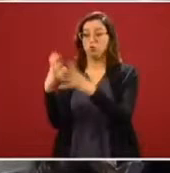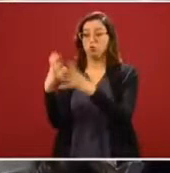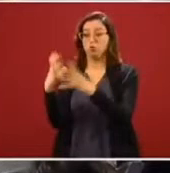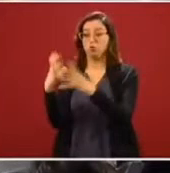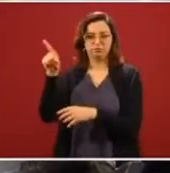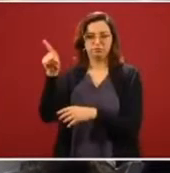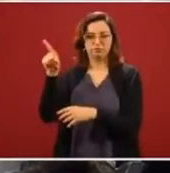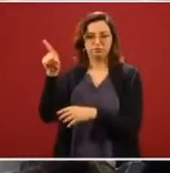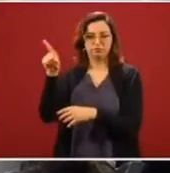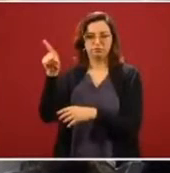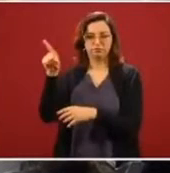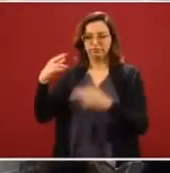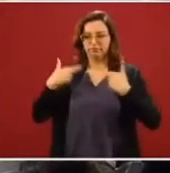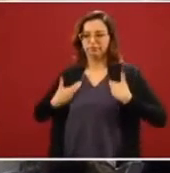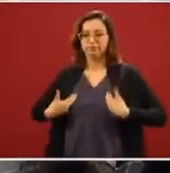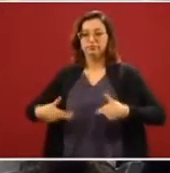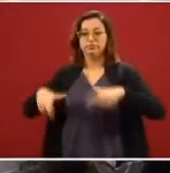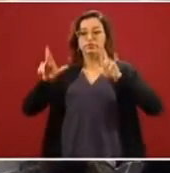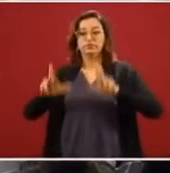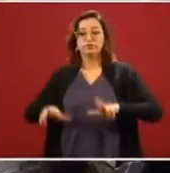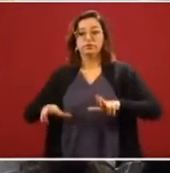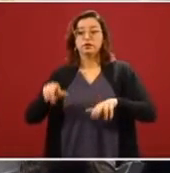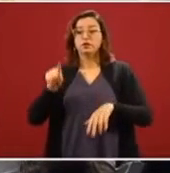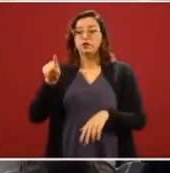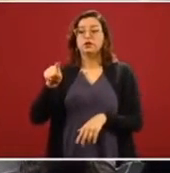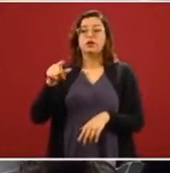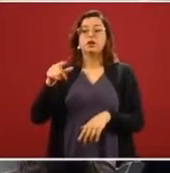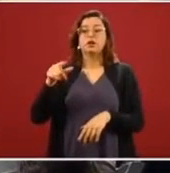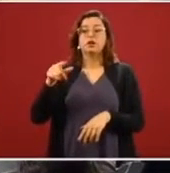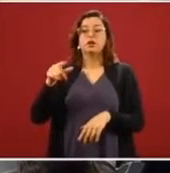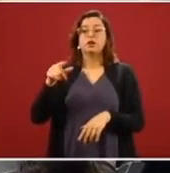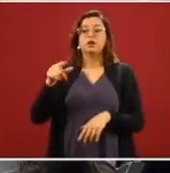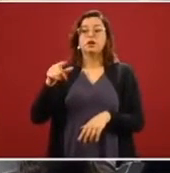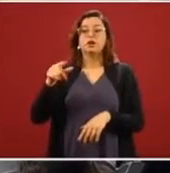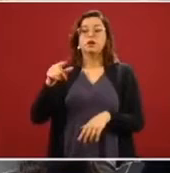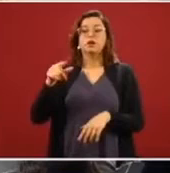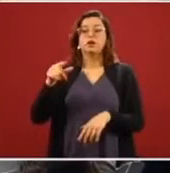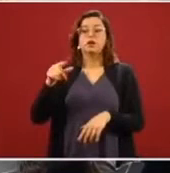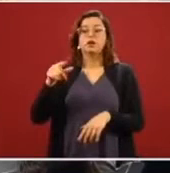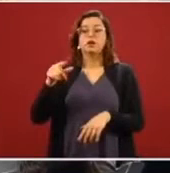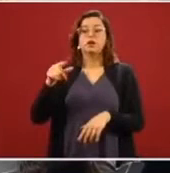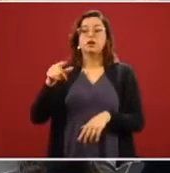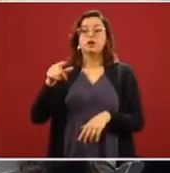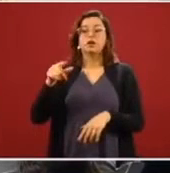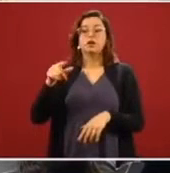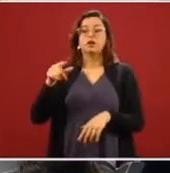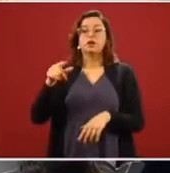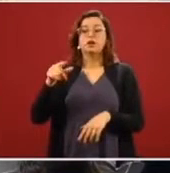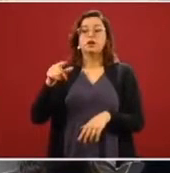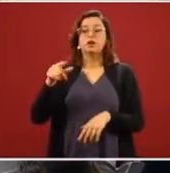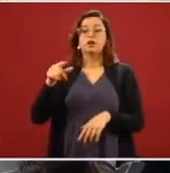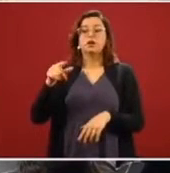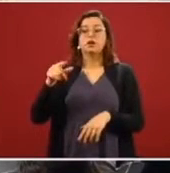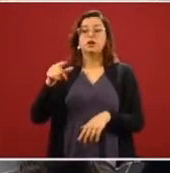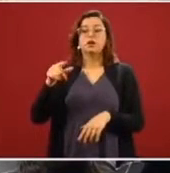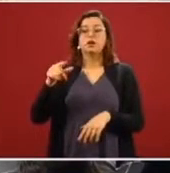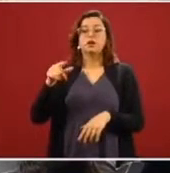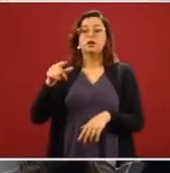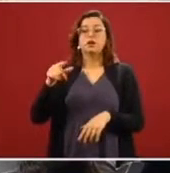backing, incluso del Foro Máximo de Concertación including the maximum forum